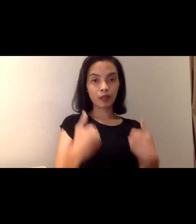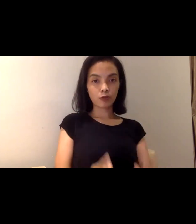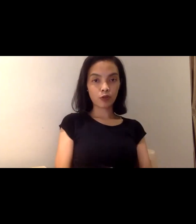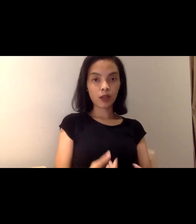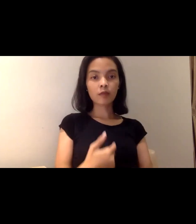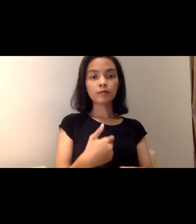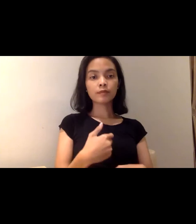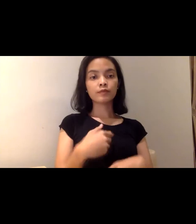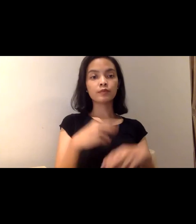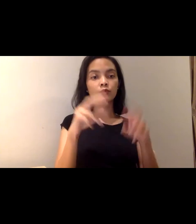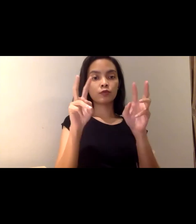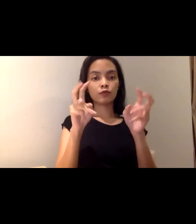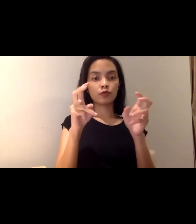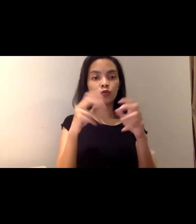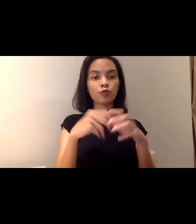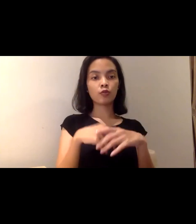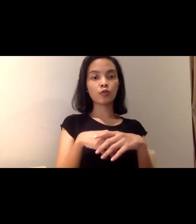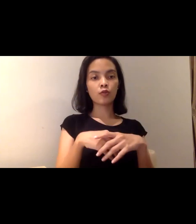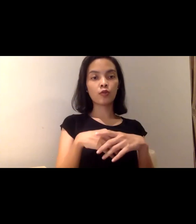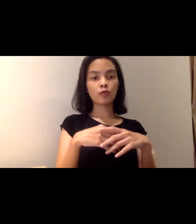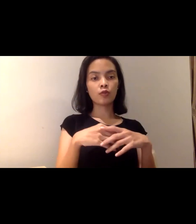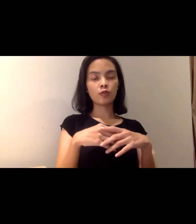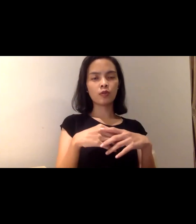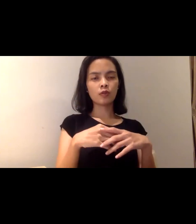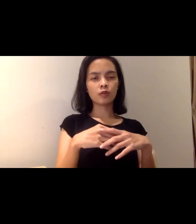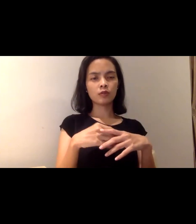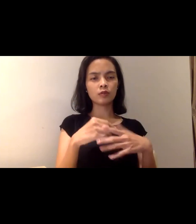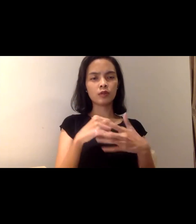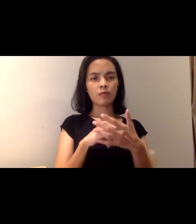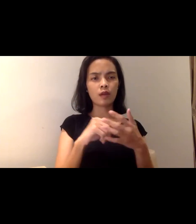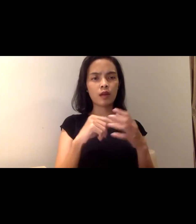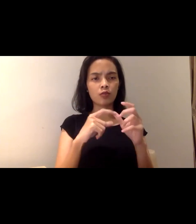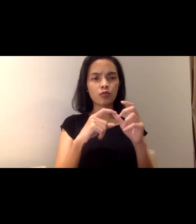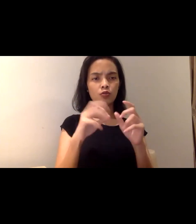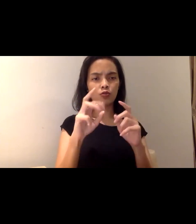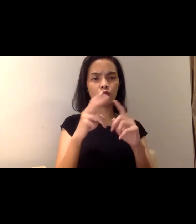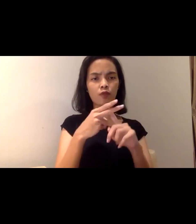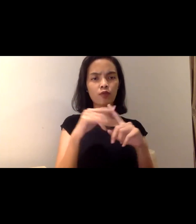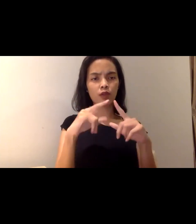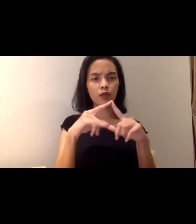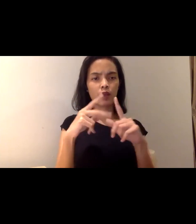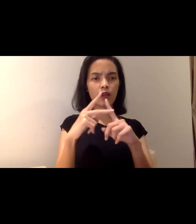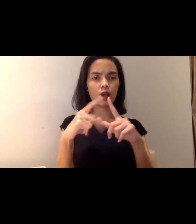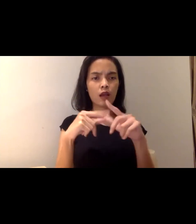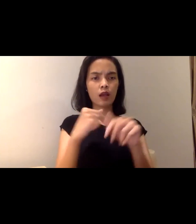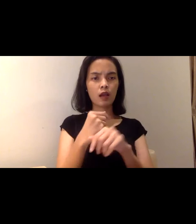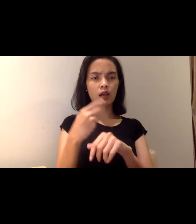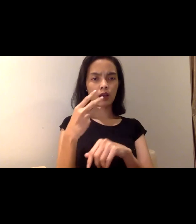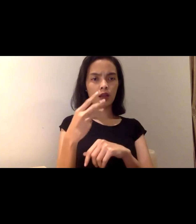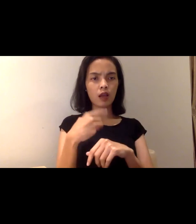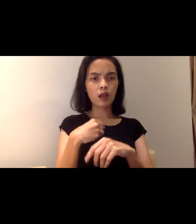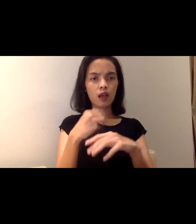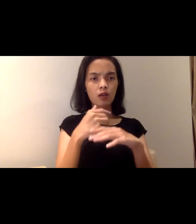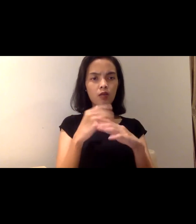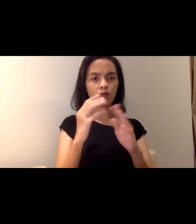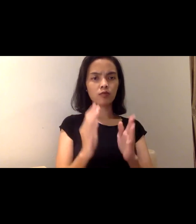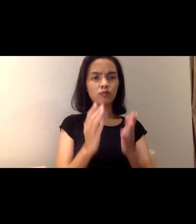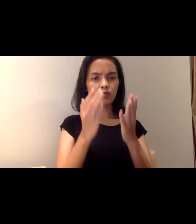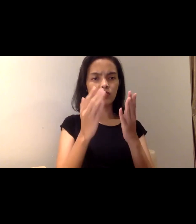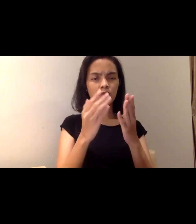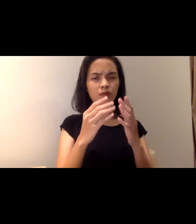am Sophia Hage. I'm a medical doctor and co-founder of Lentera Sintas Indonesia, and I will be your moderator for this